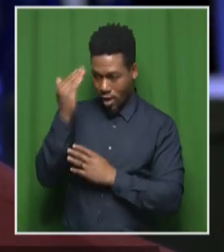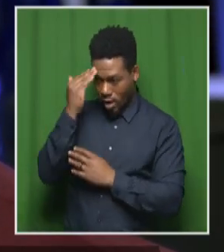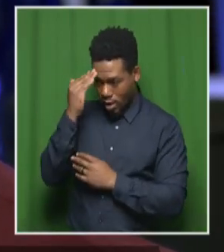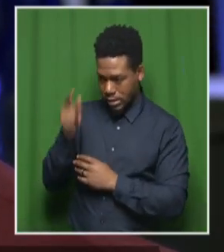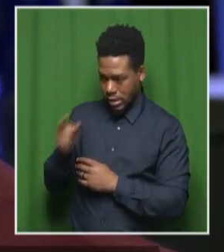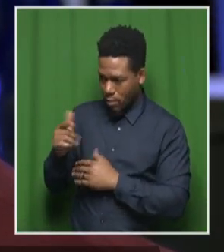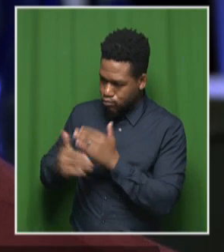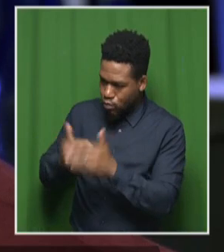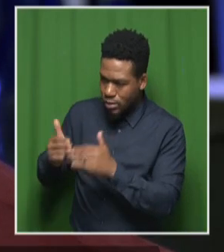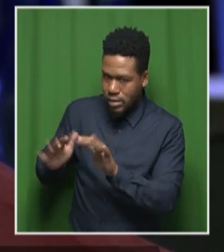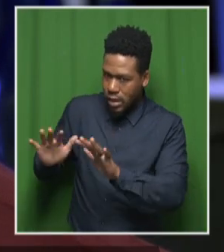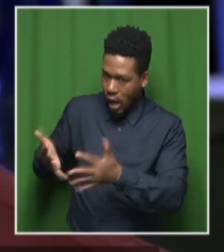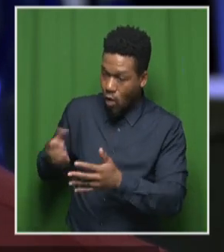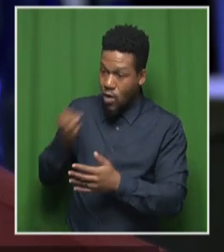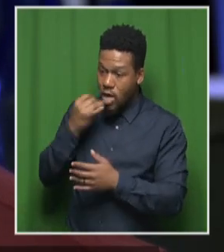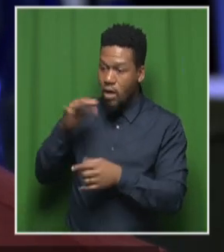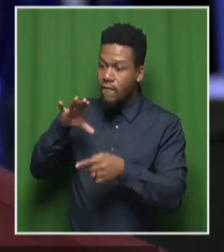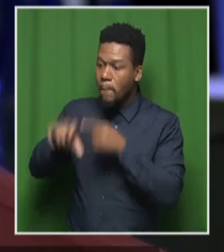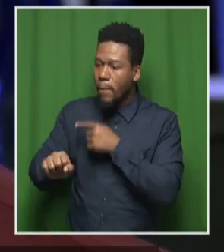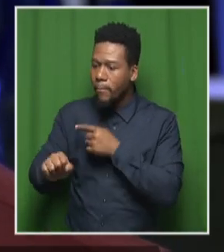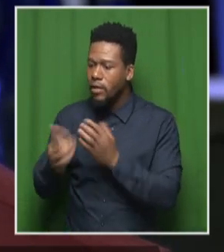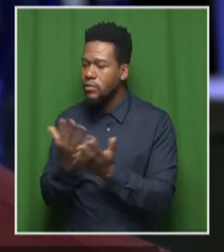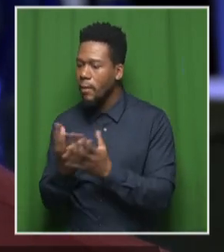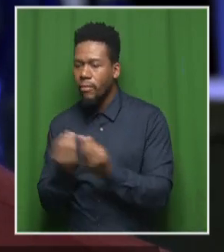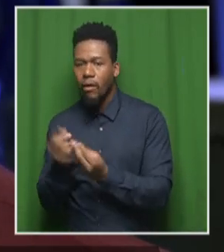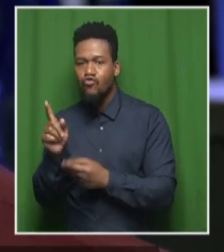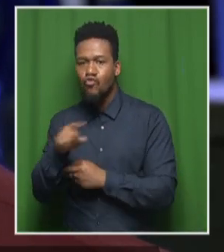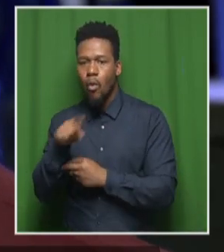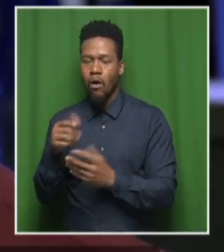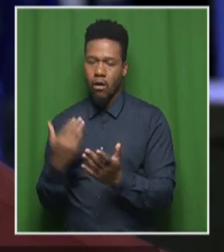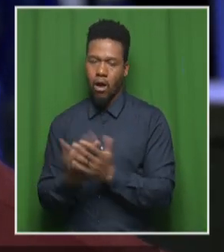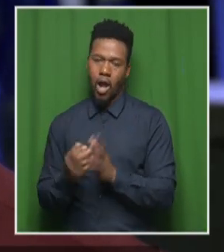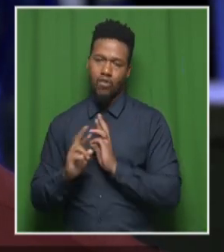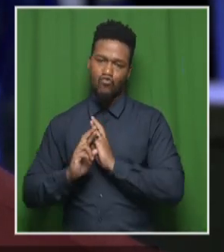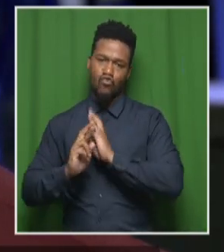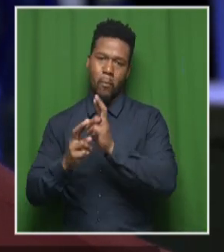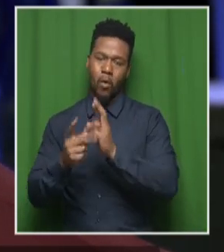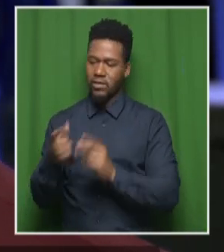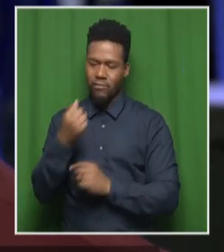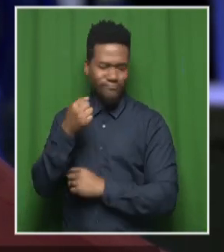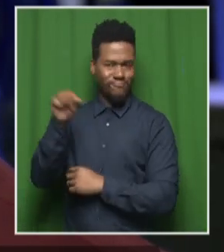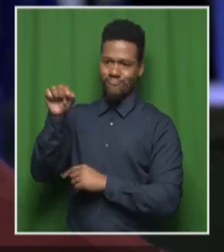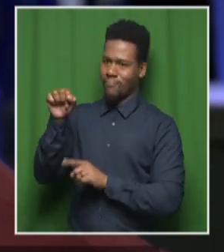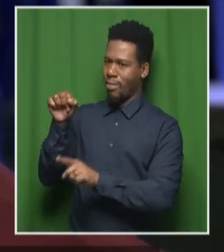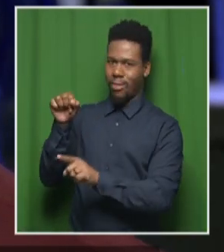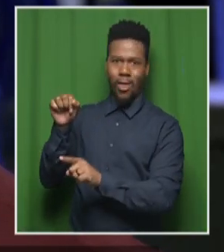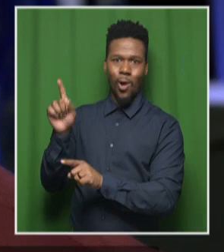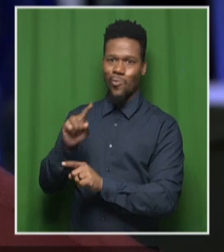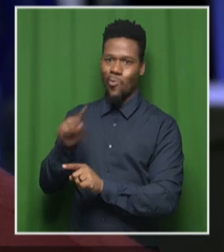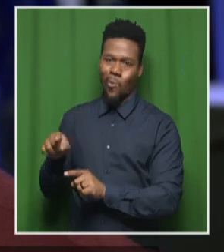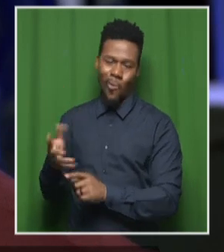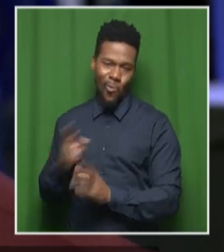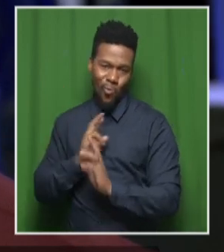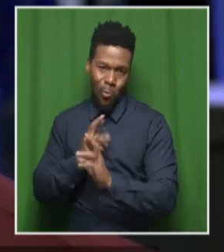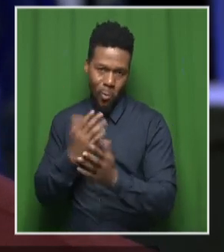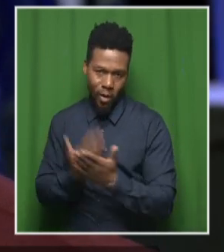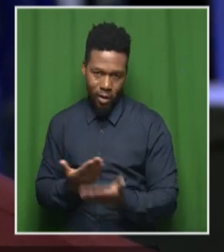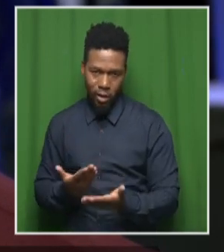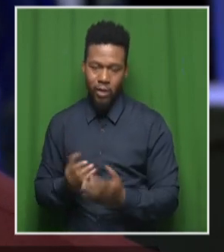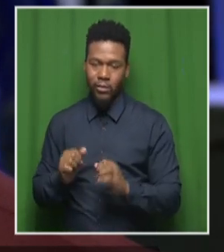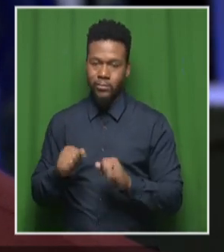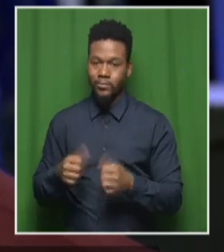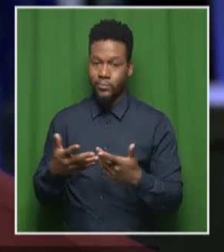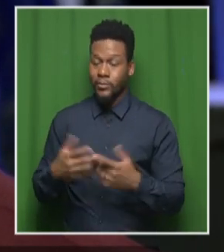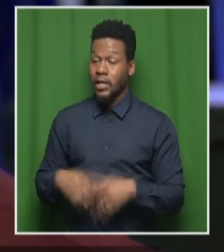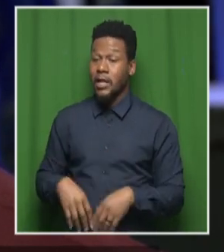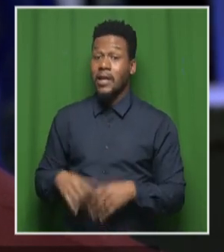think is not right is being done, they can confidently object thereto. And when it comes to our capturing sites at